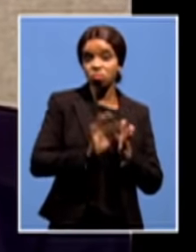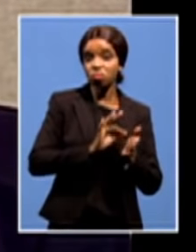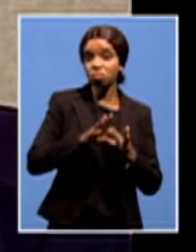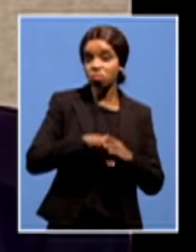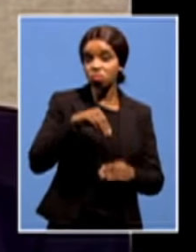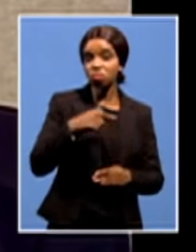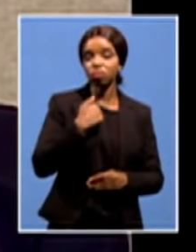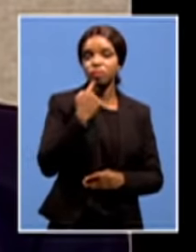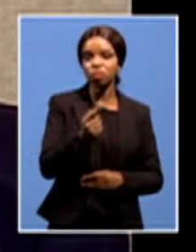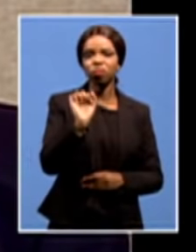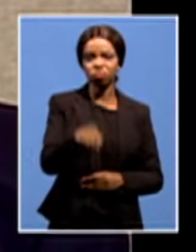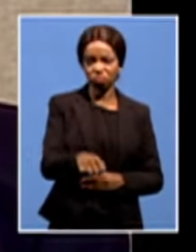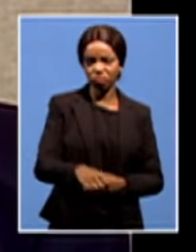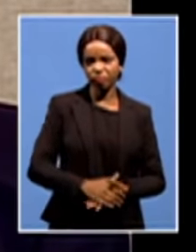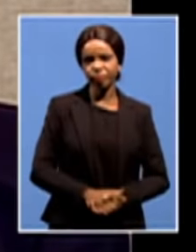had mentioned this in passing.